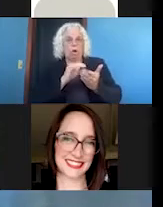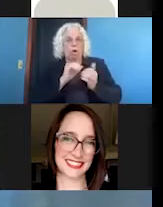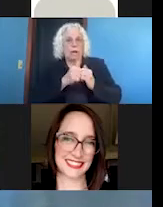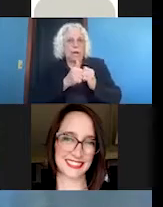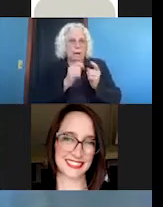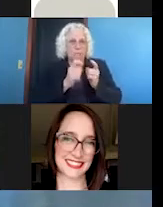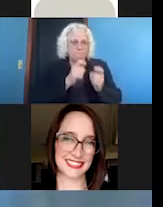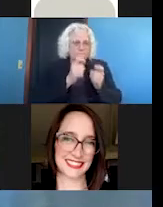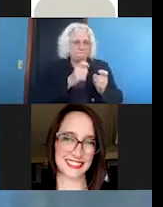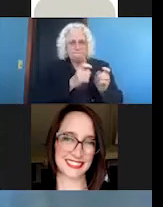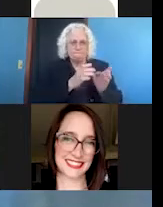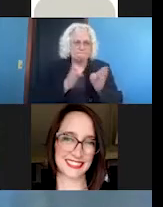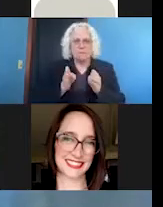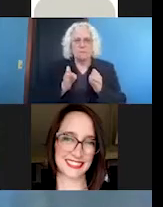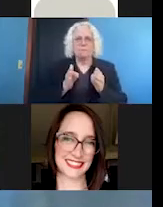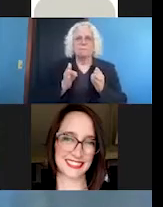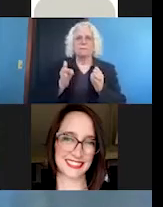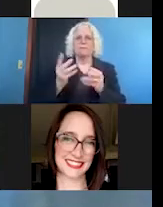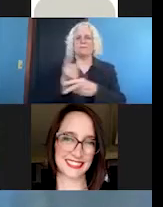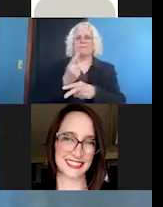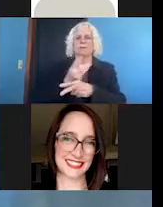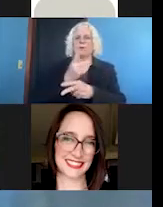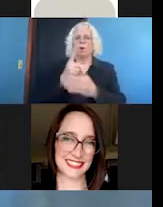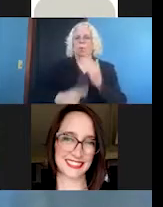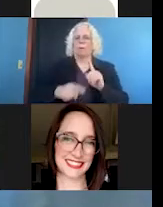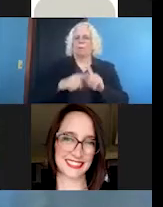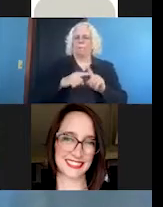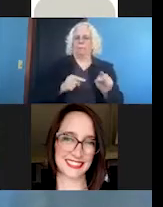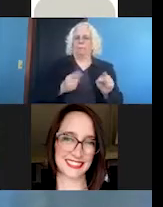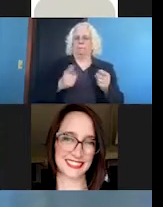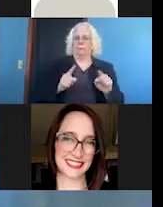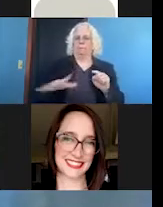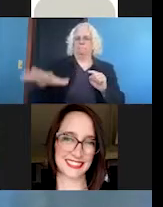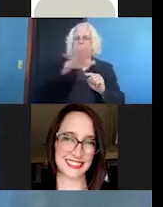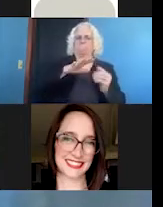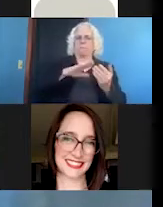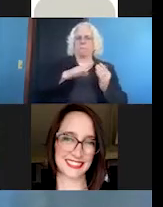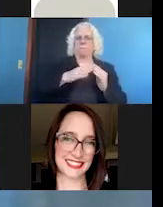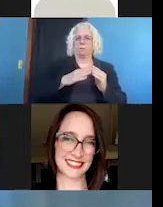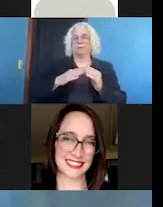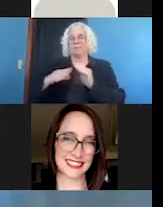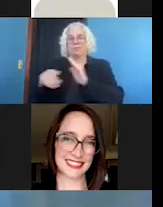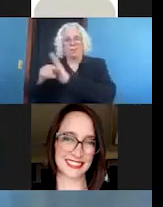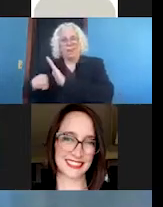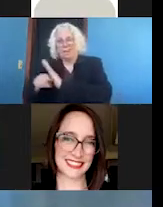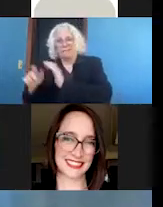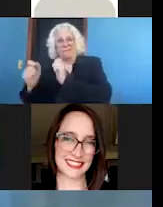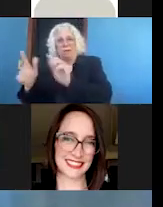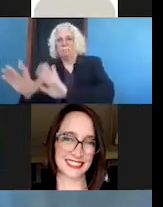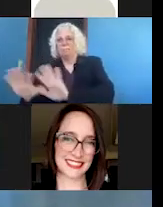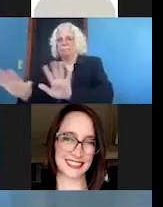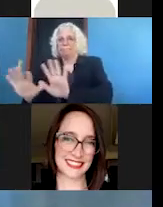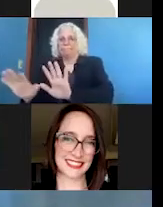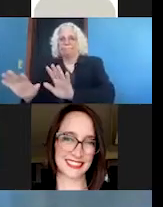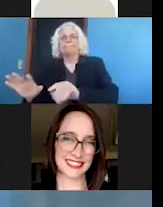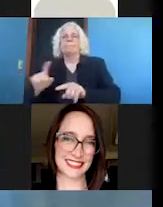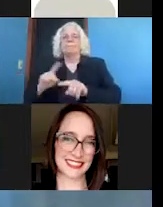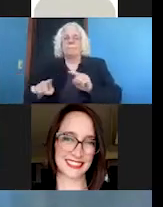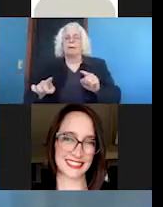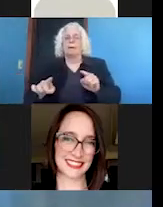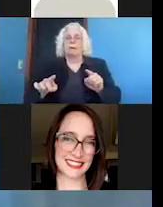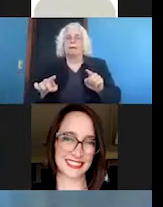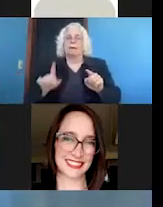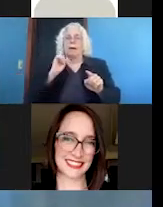and adapted to see some positives in our community. So it's not all negative. I'd like to just say that, but I will focus on some